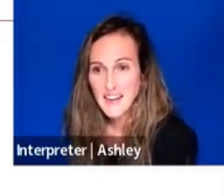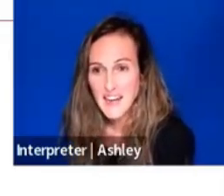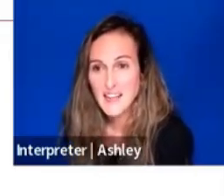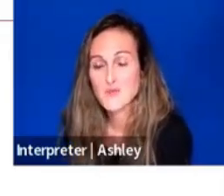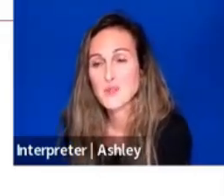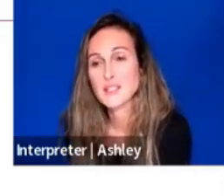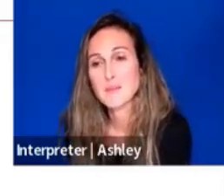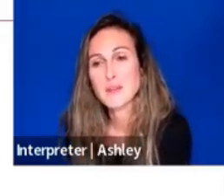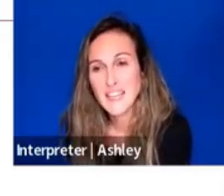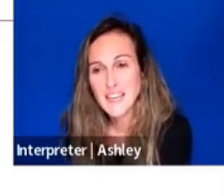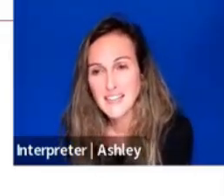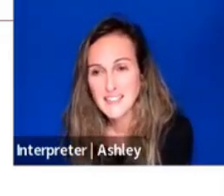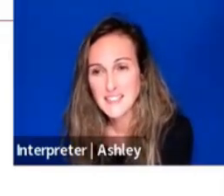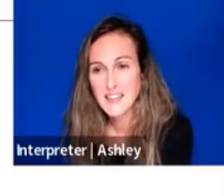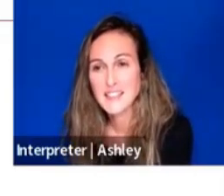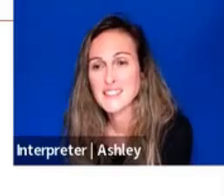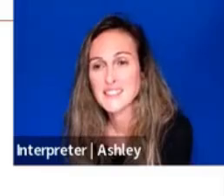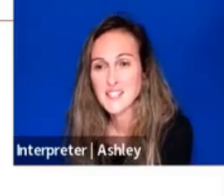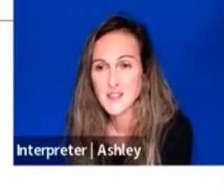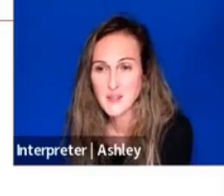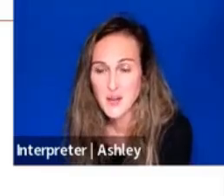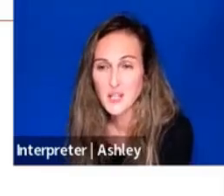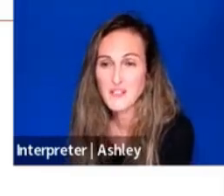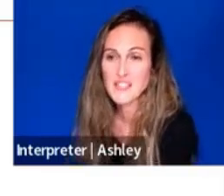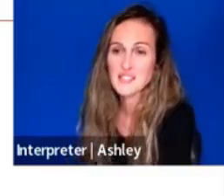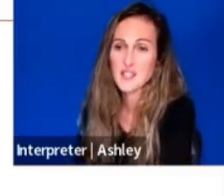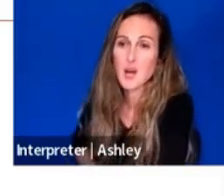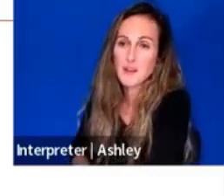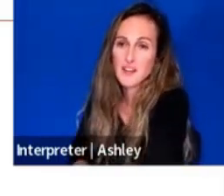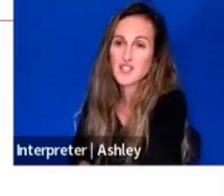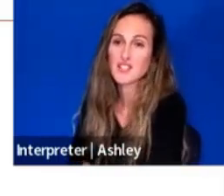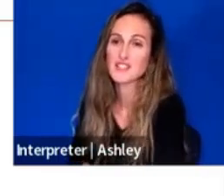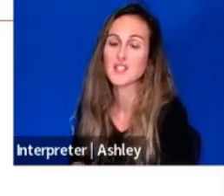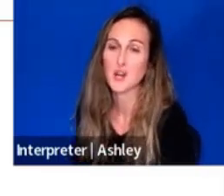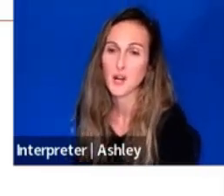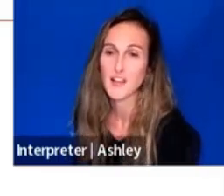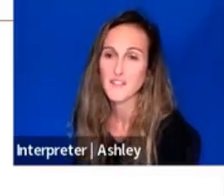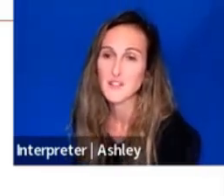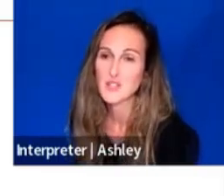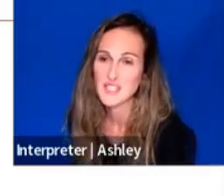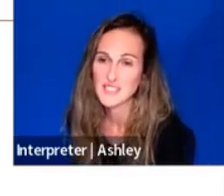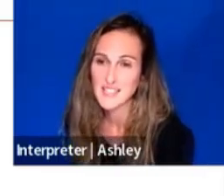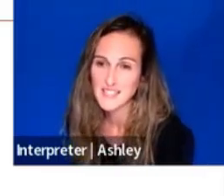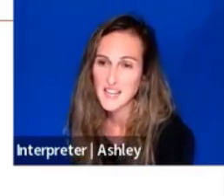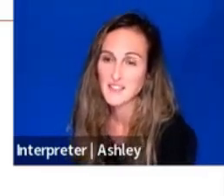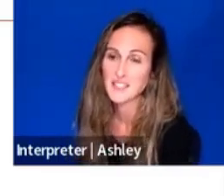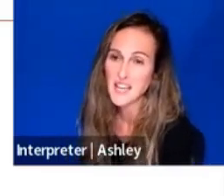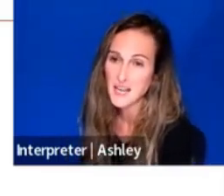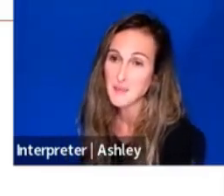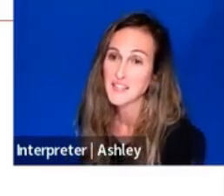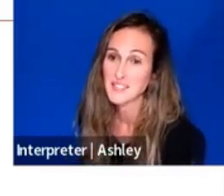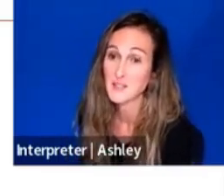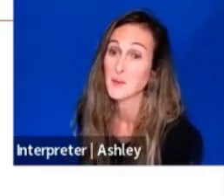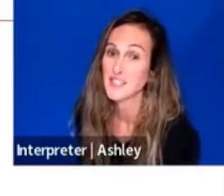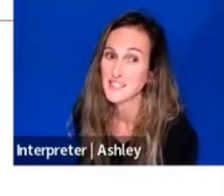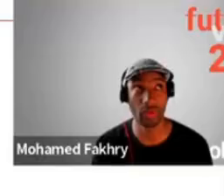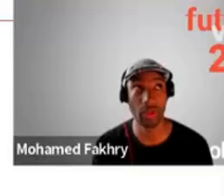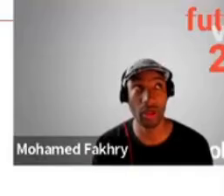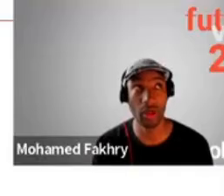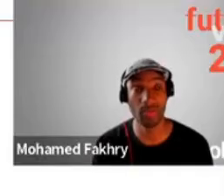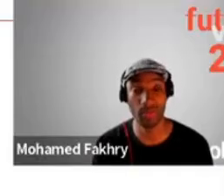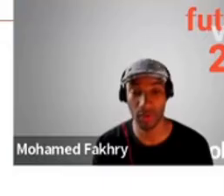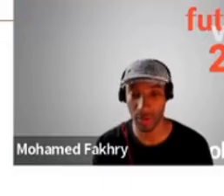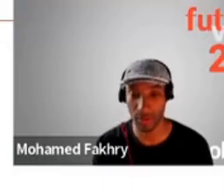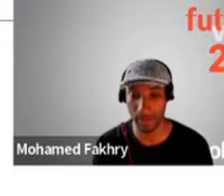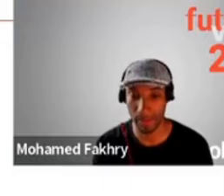ahead and really plan and consider all of these accommodations in our future designs down the line, because we